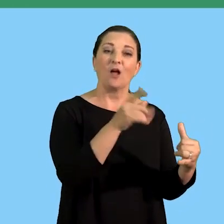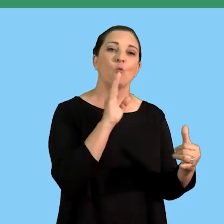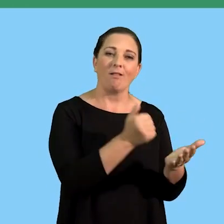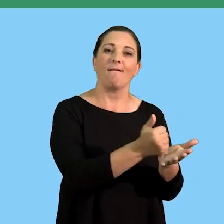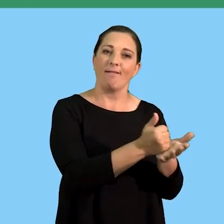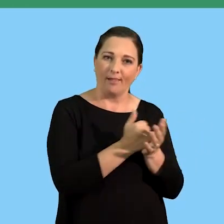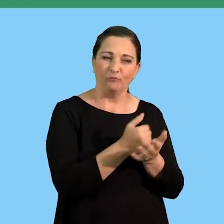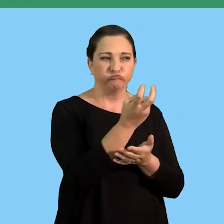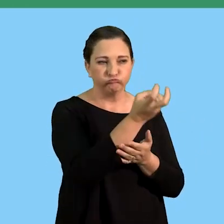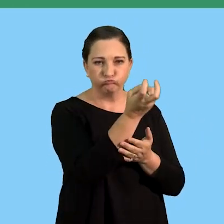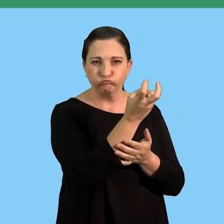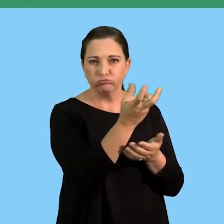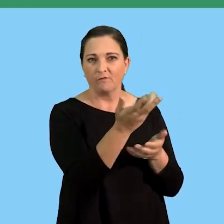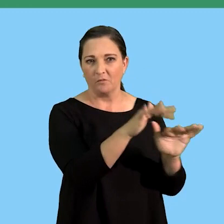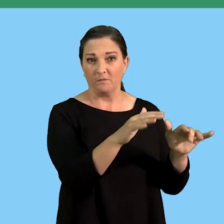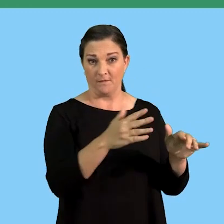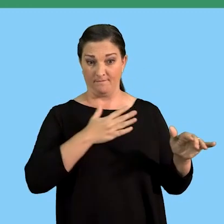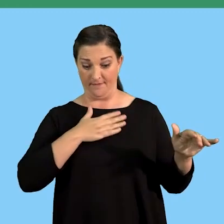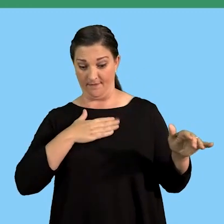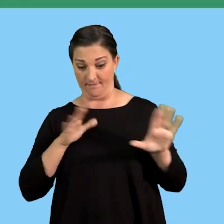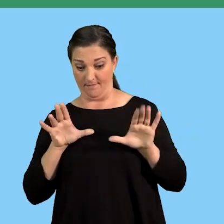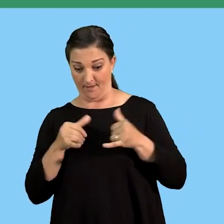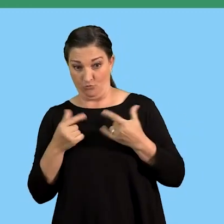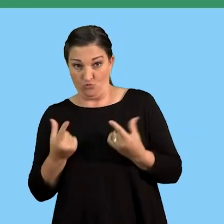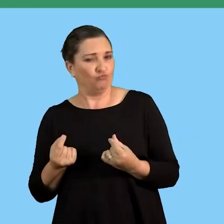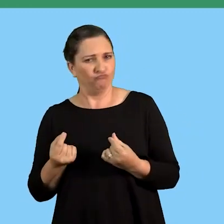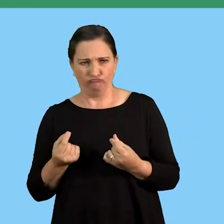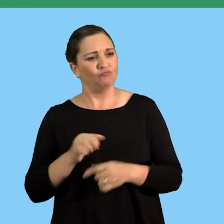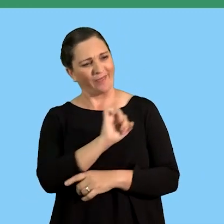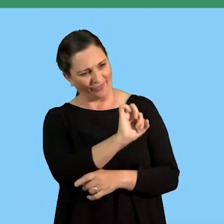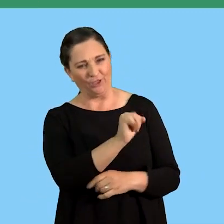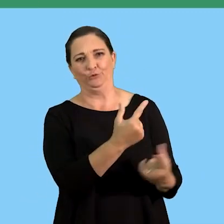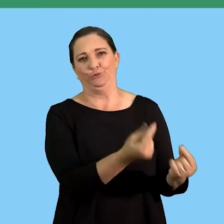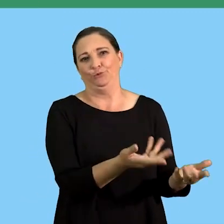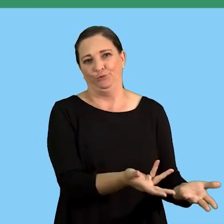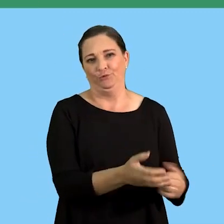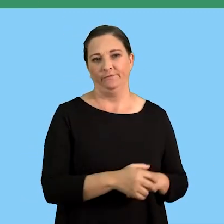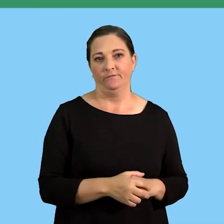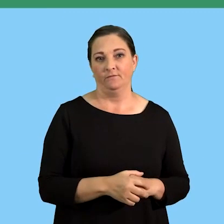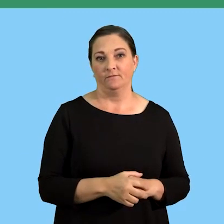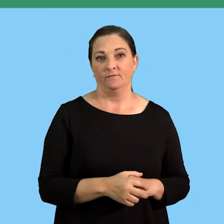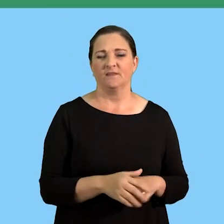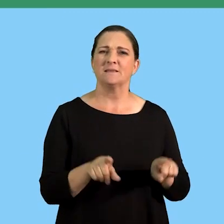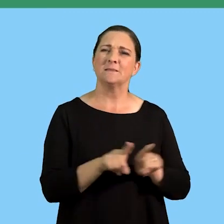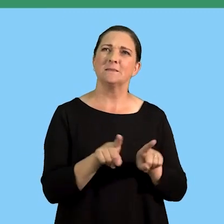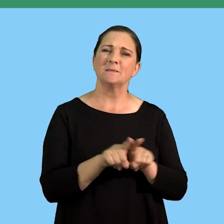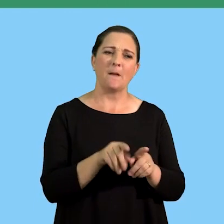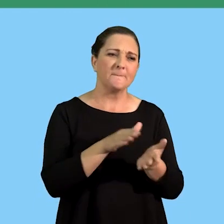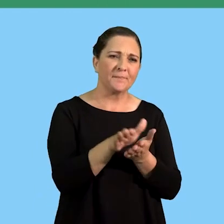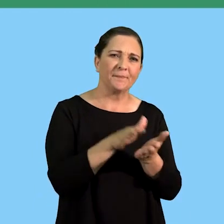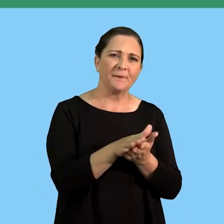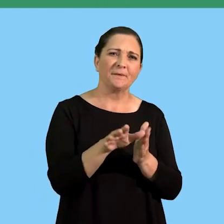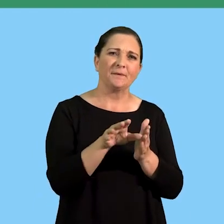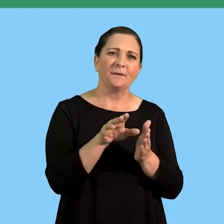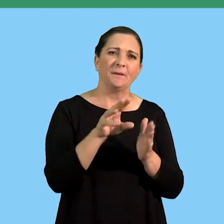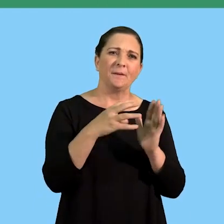will help the business to find candidates on their behalf. And then we also have printed